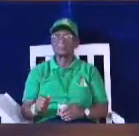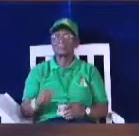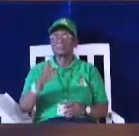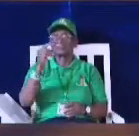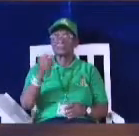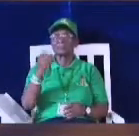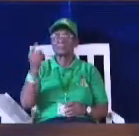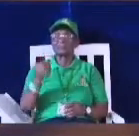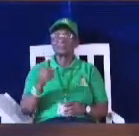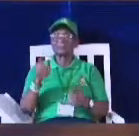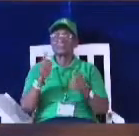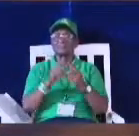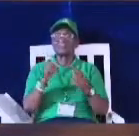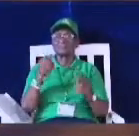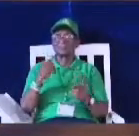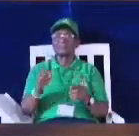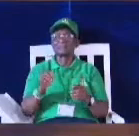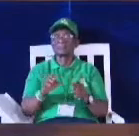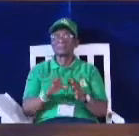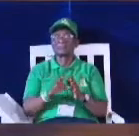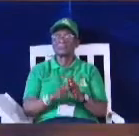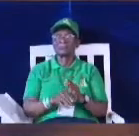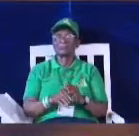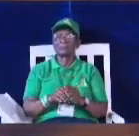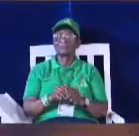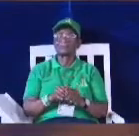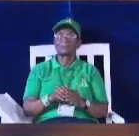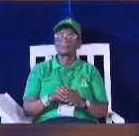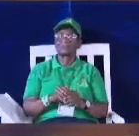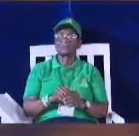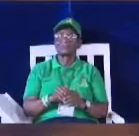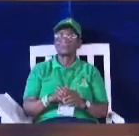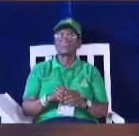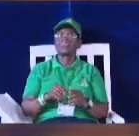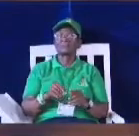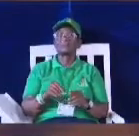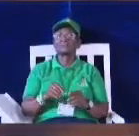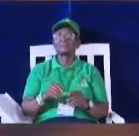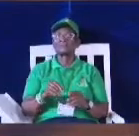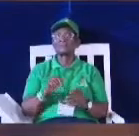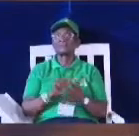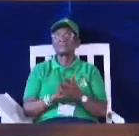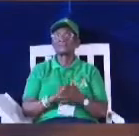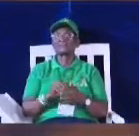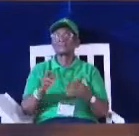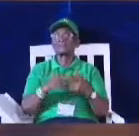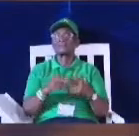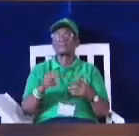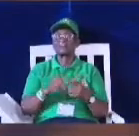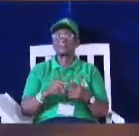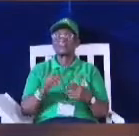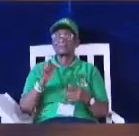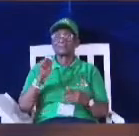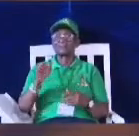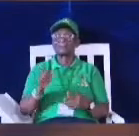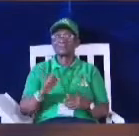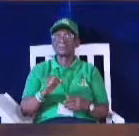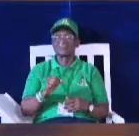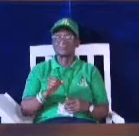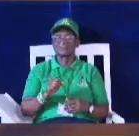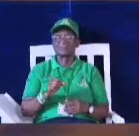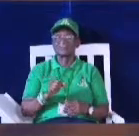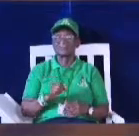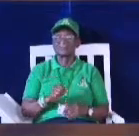unless the dog that has returned to his vomit wants to come back to God to be called a son again,